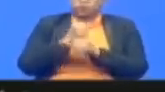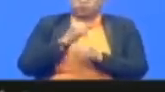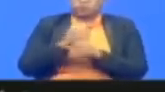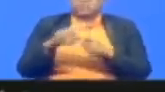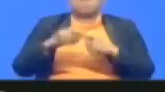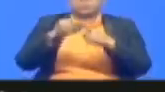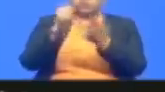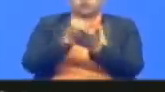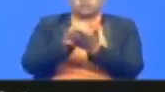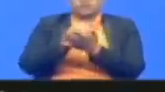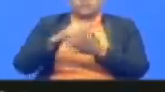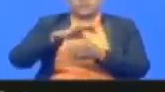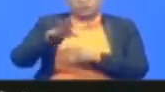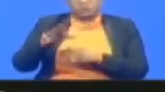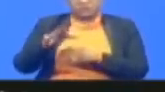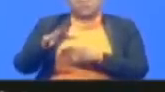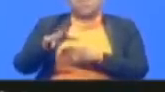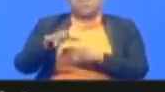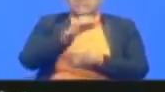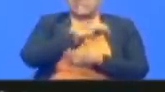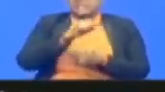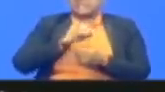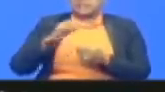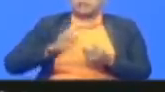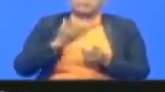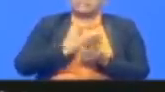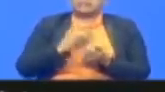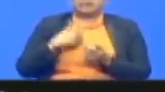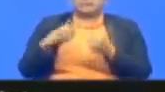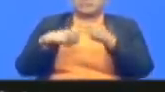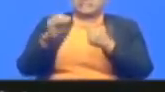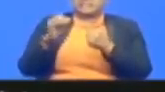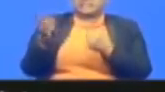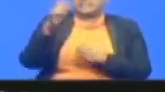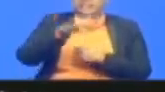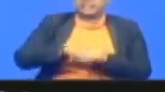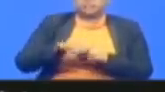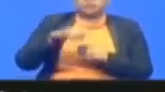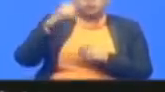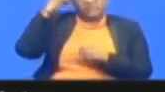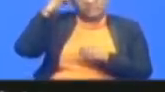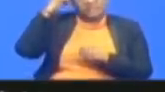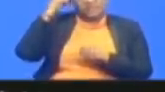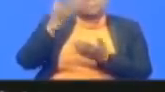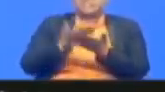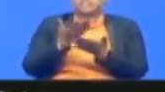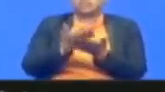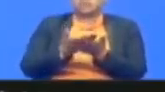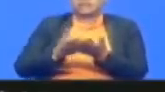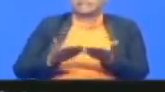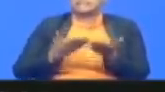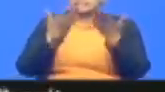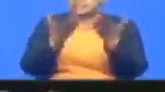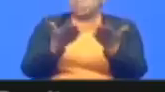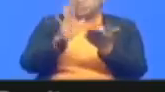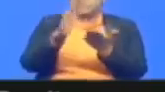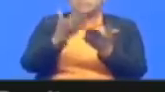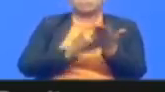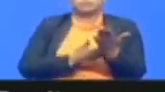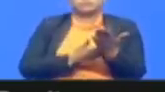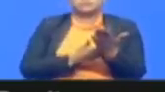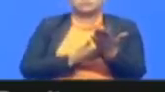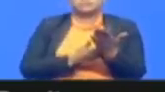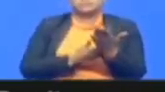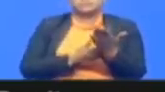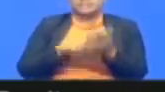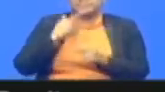audit of the county. The Senate committee has 60 days to consider the petition and table its report. The